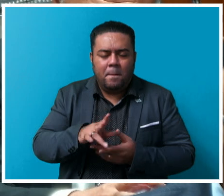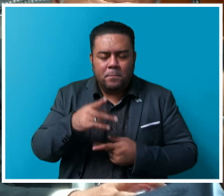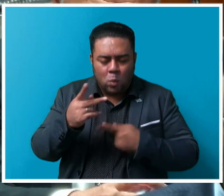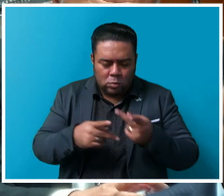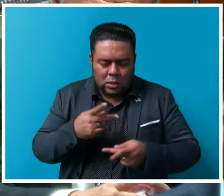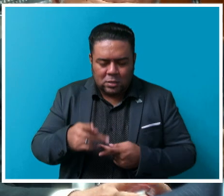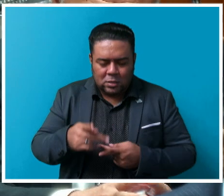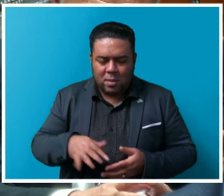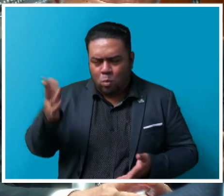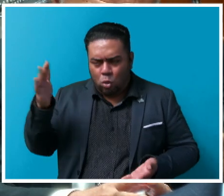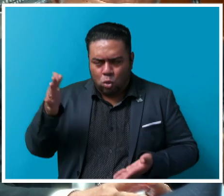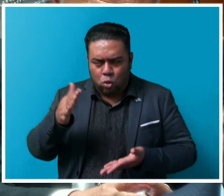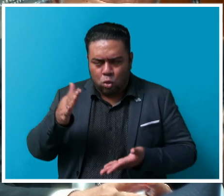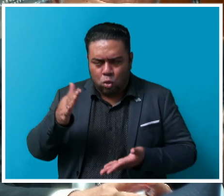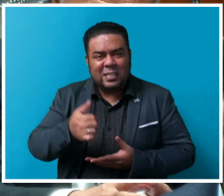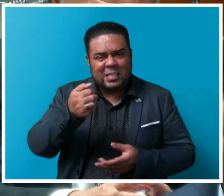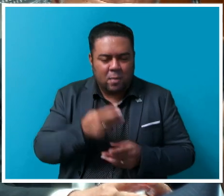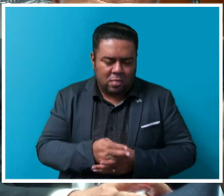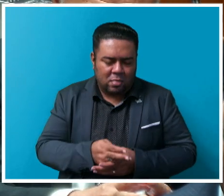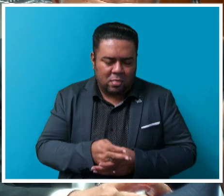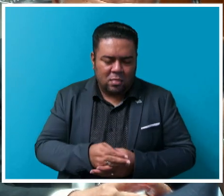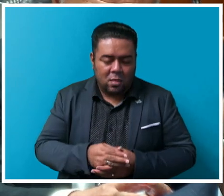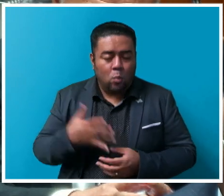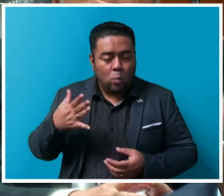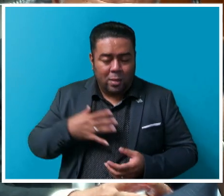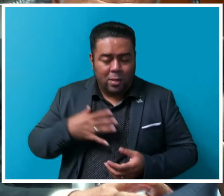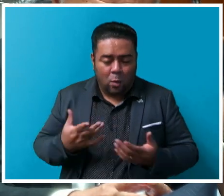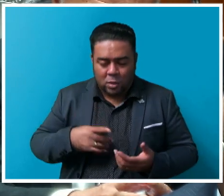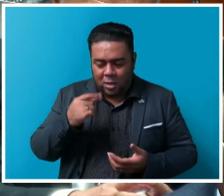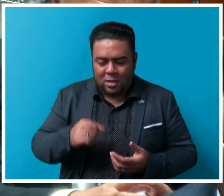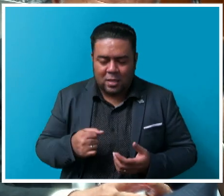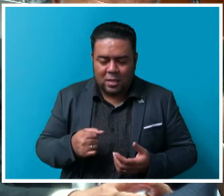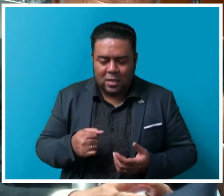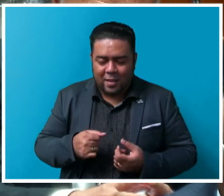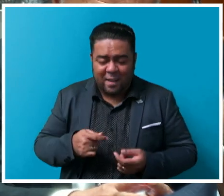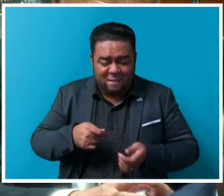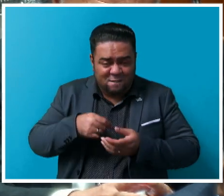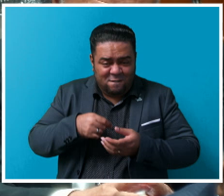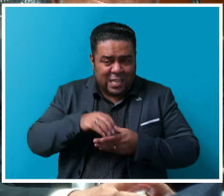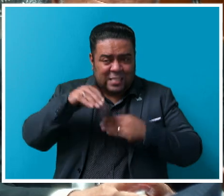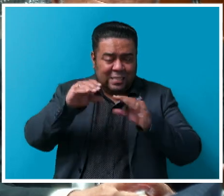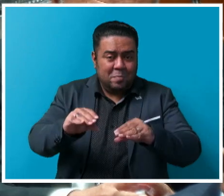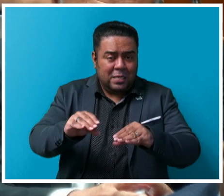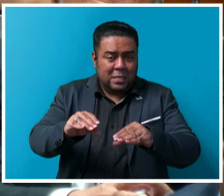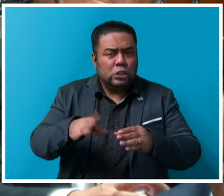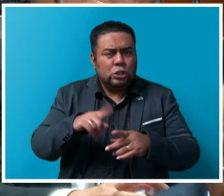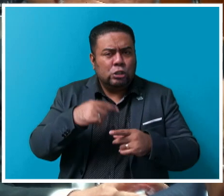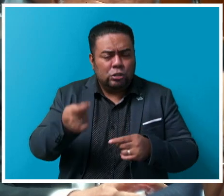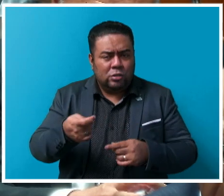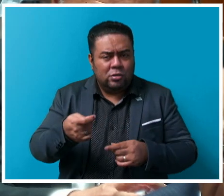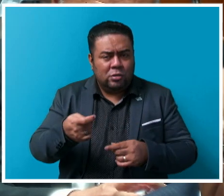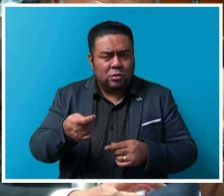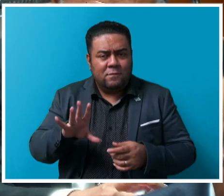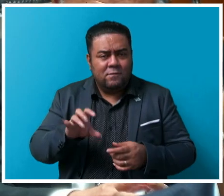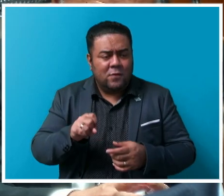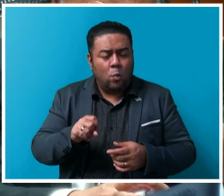6 months. This will speed up investment churn in the economy, breaking ground faster, and we hope to complete this